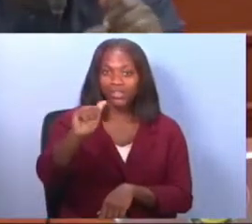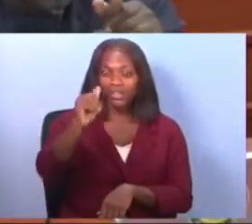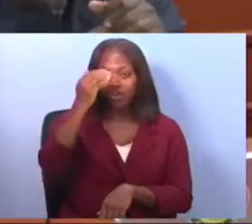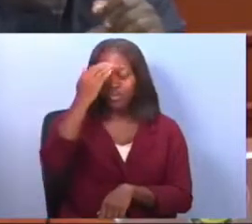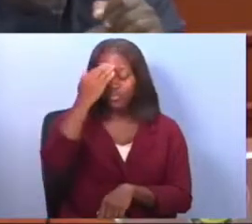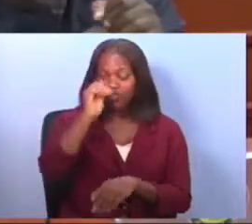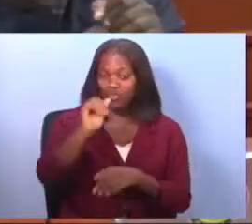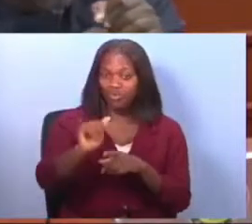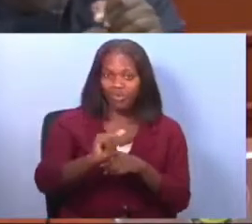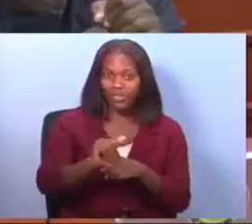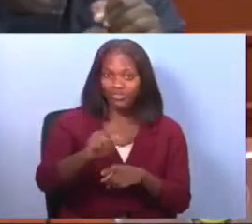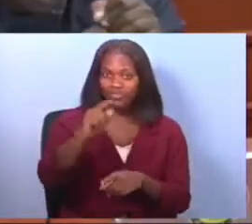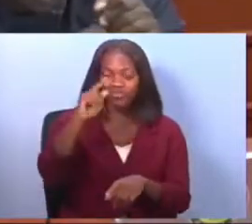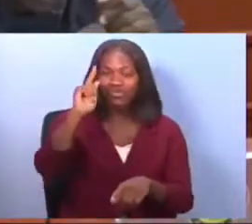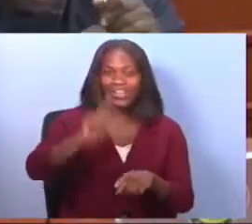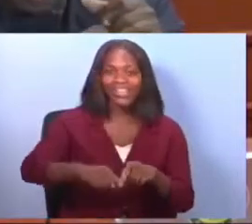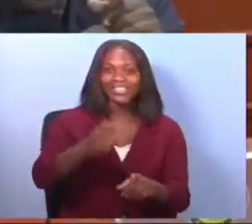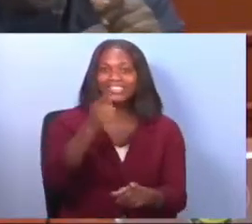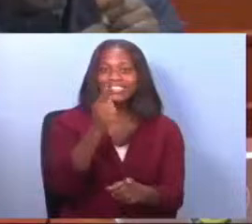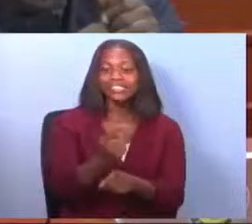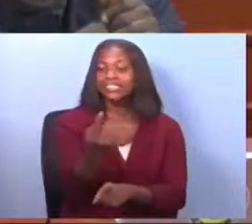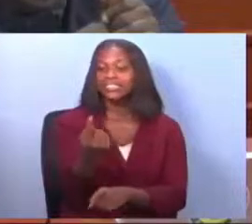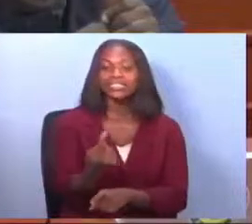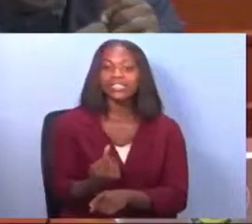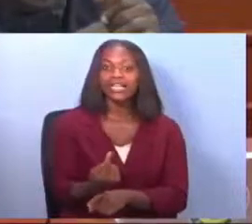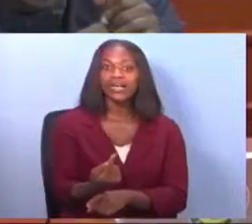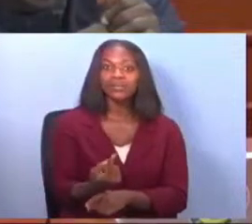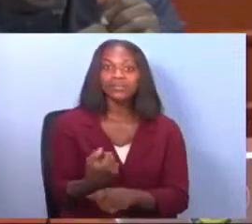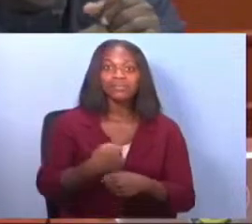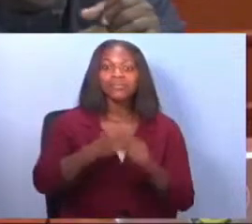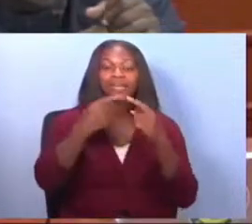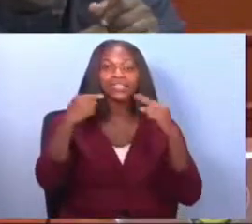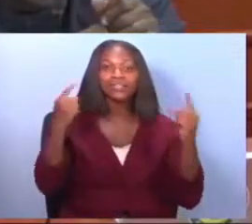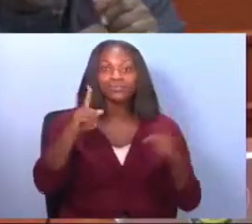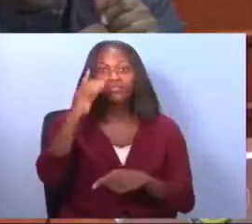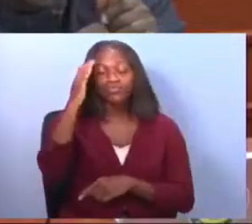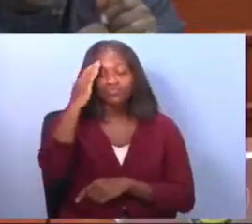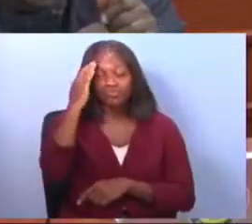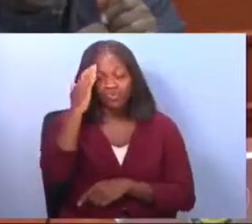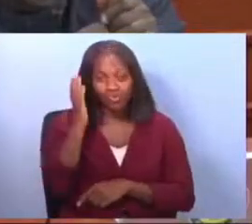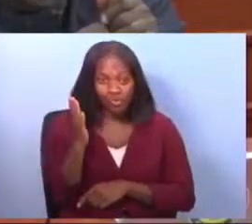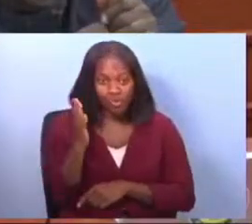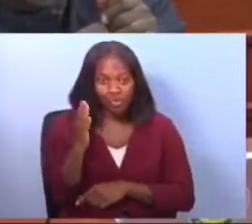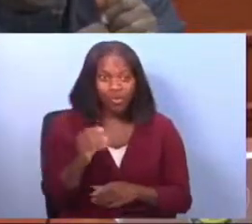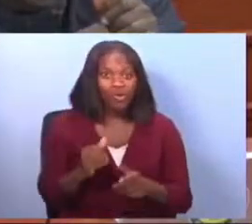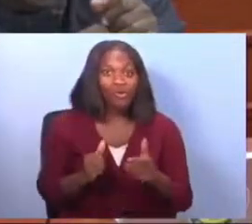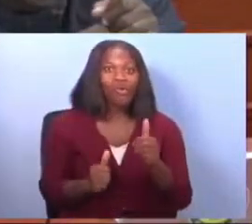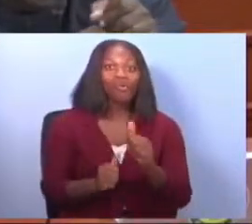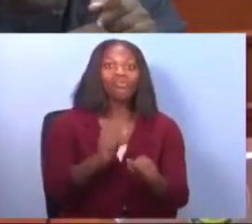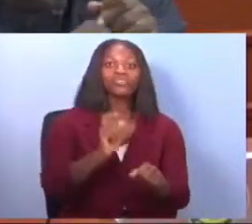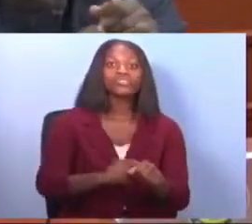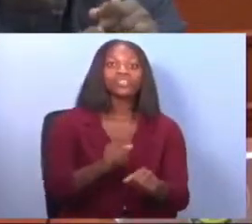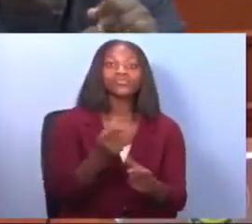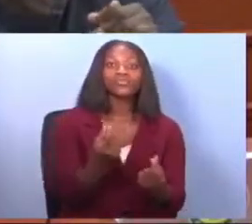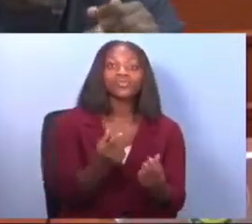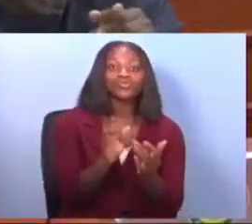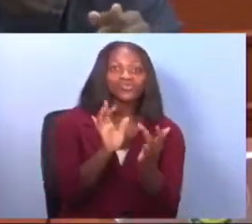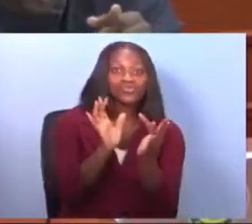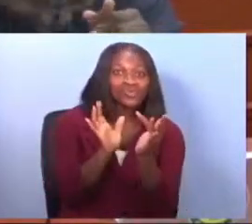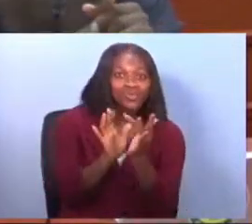You can't just come to the floor to make an announcement. You know it. You normally engage.